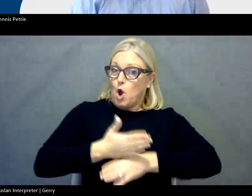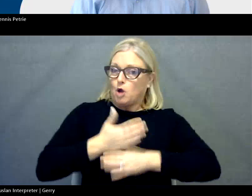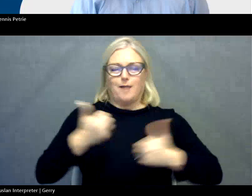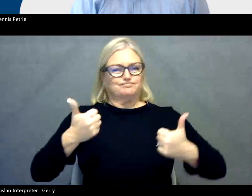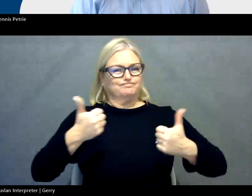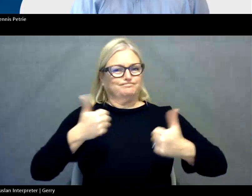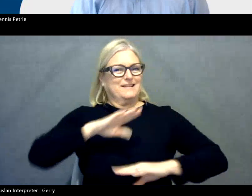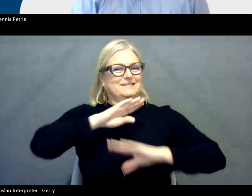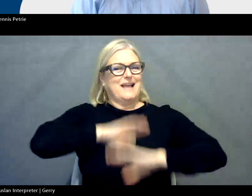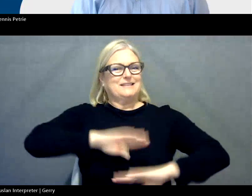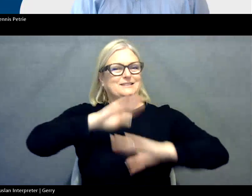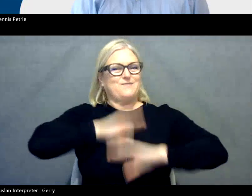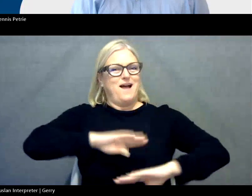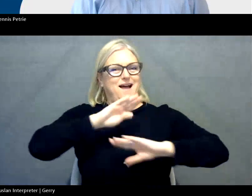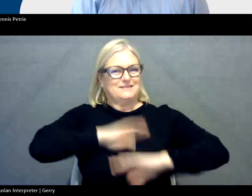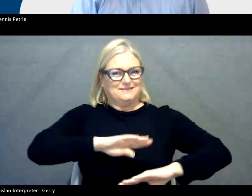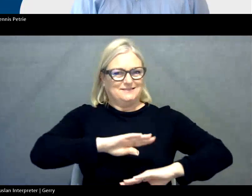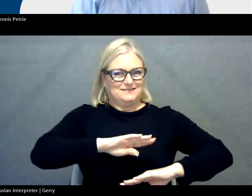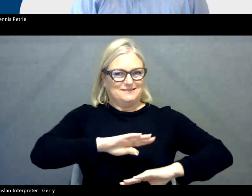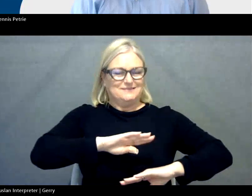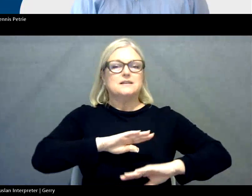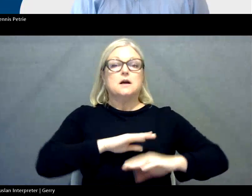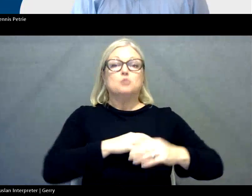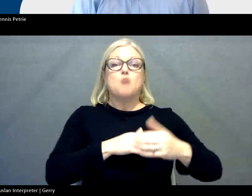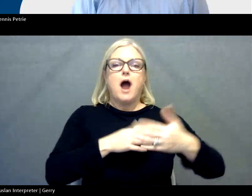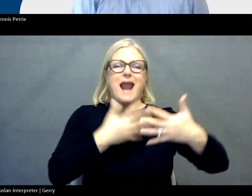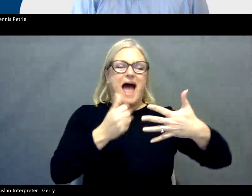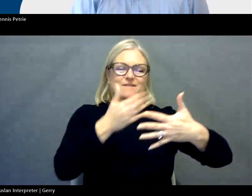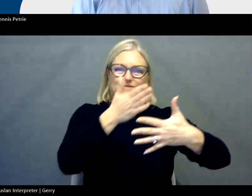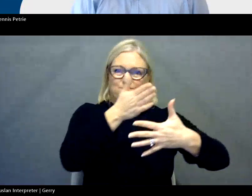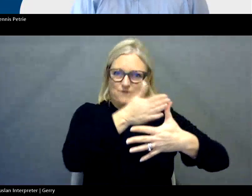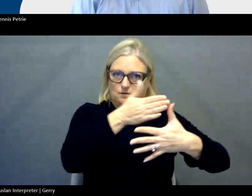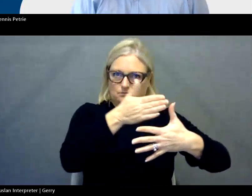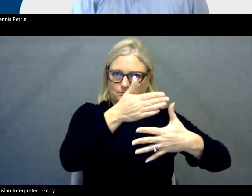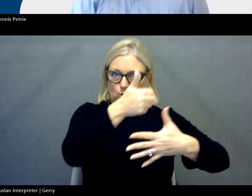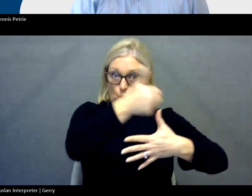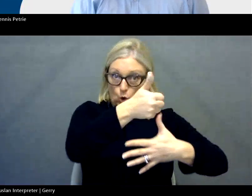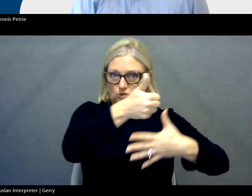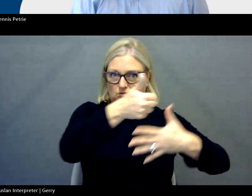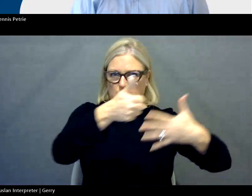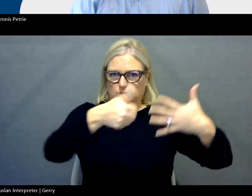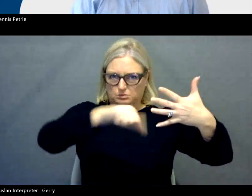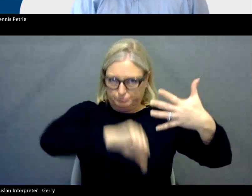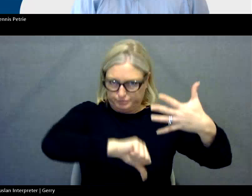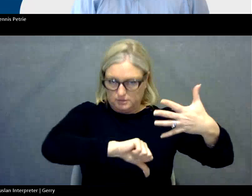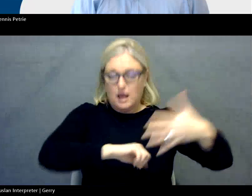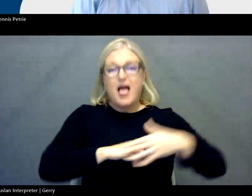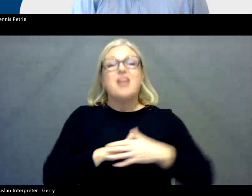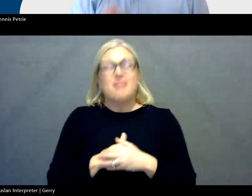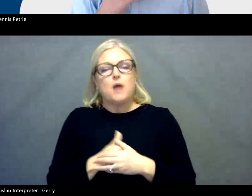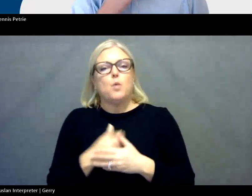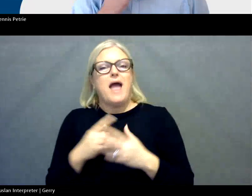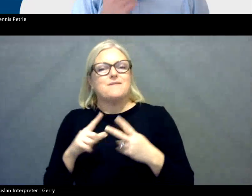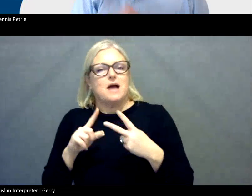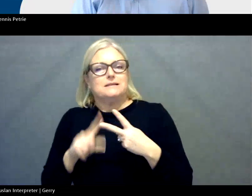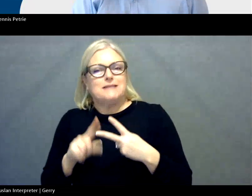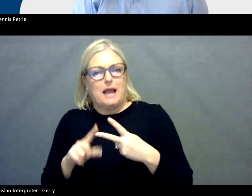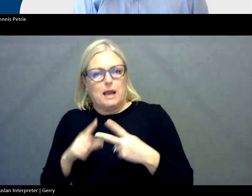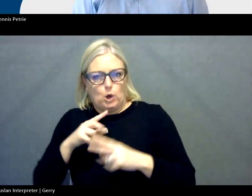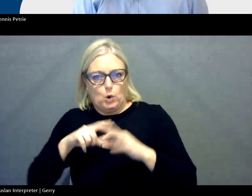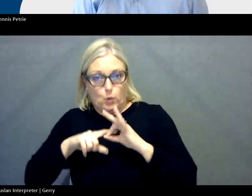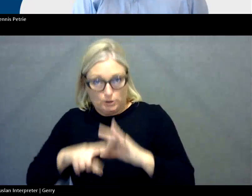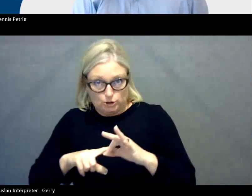in brackets, we say not working, doing paid work or unpaid work. So it's kind of general, and it's about whether you're happy with the